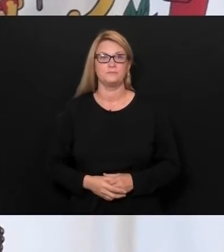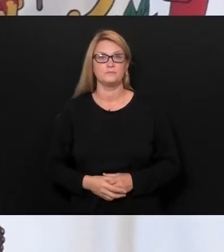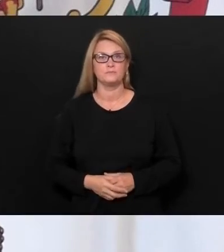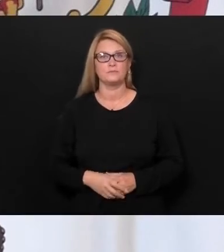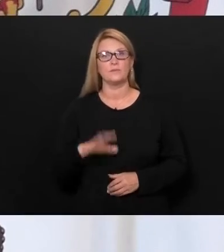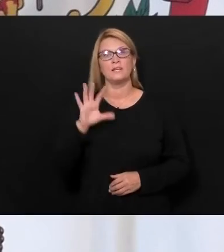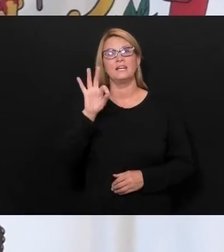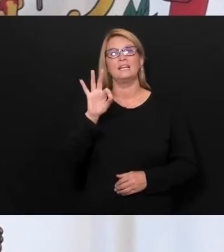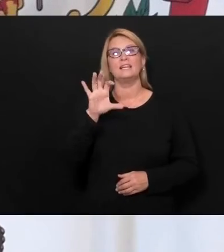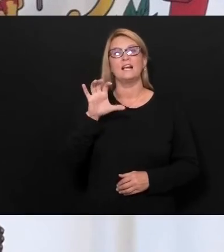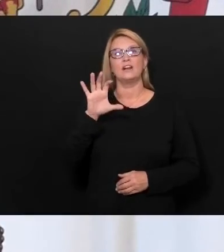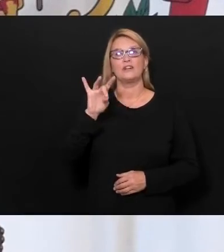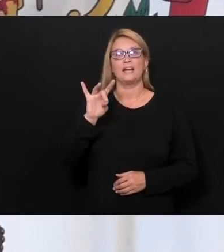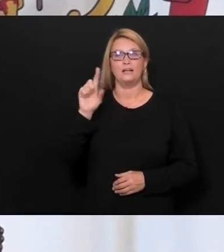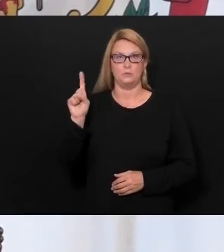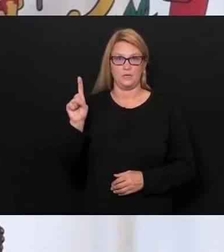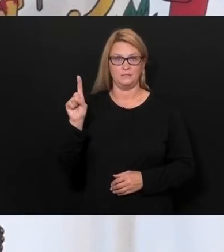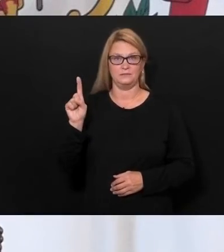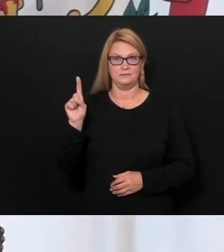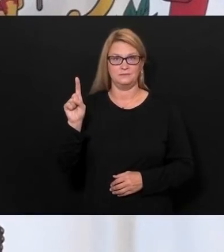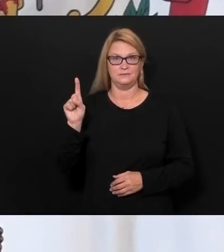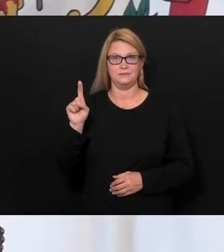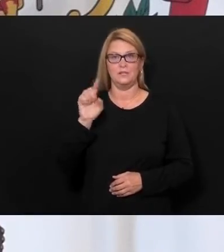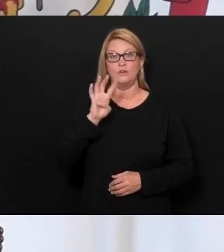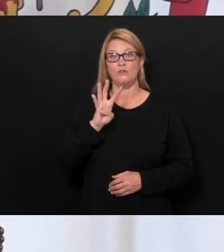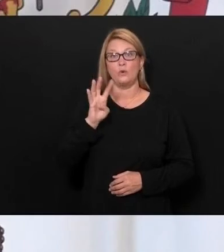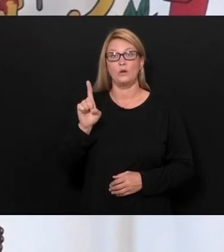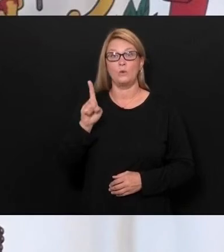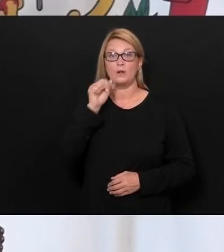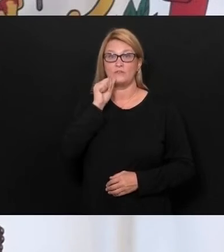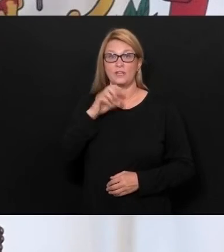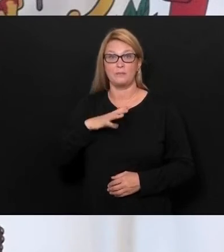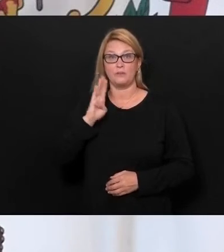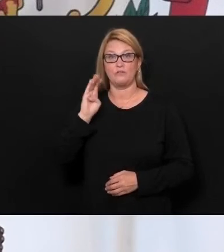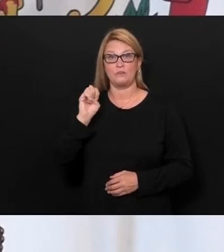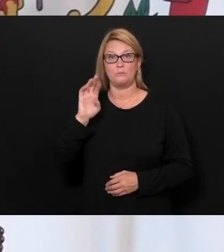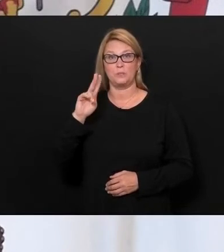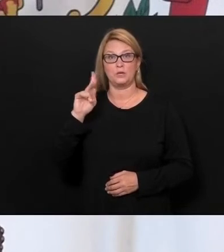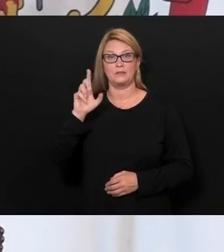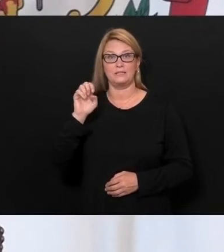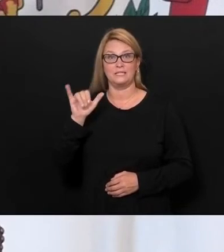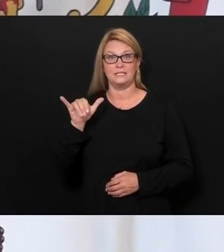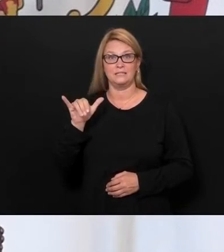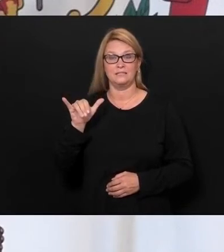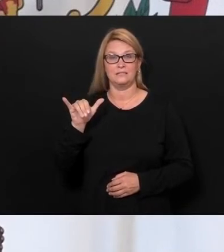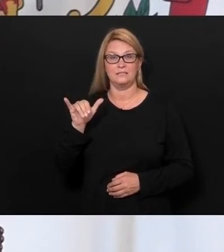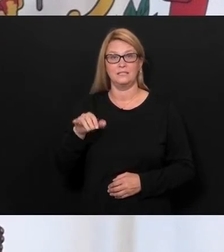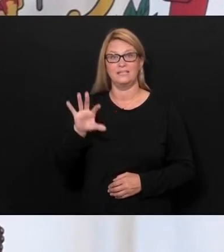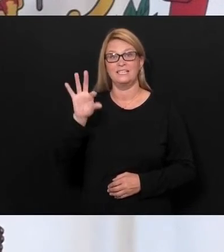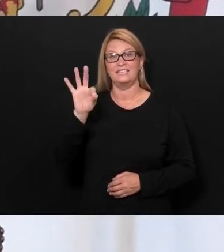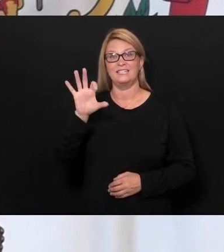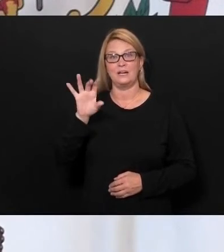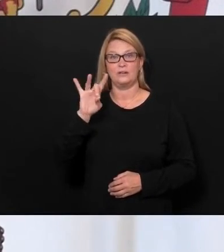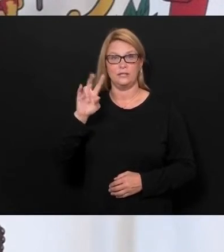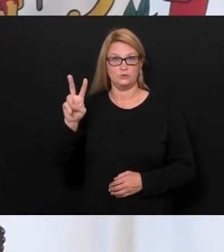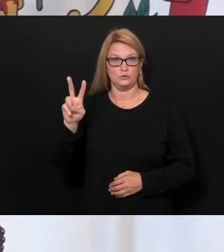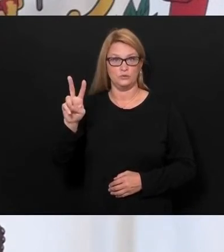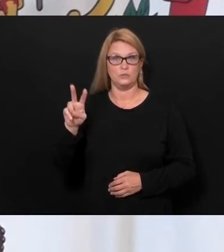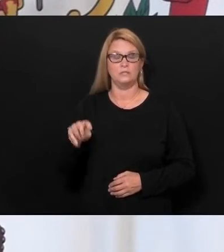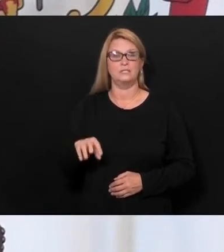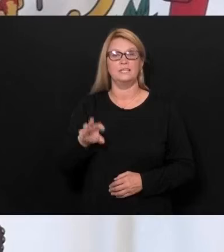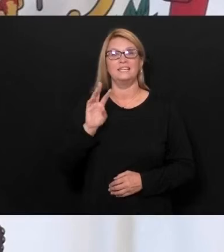The 981st death, a 41-year-old female from Berkeley County. The 982nd death